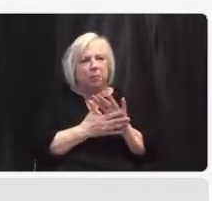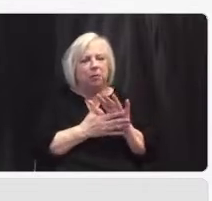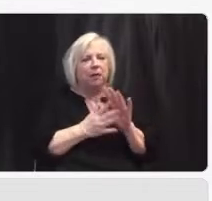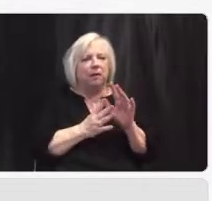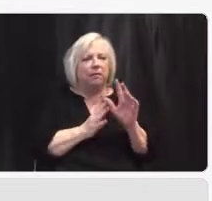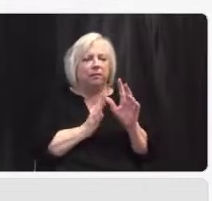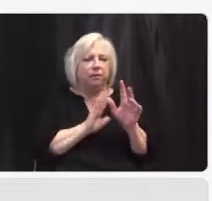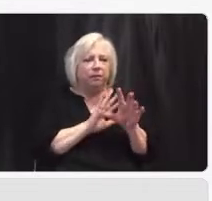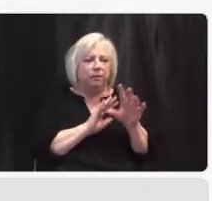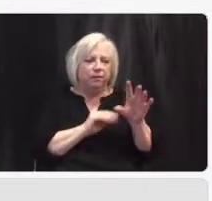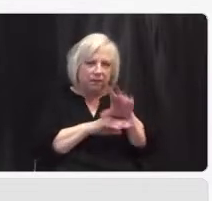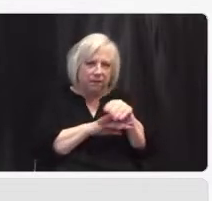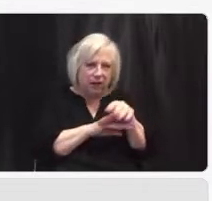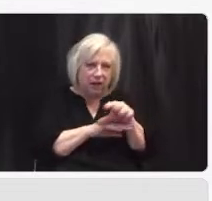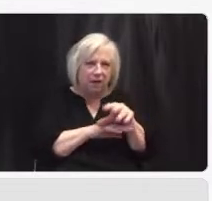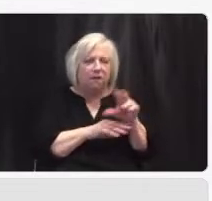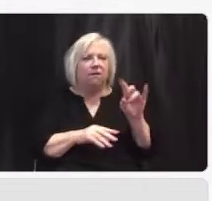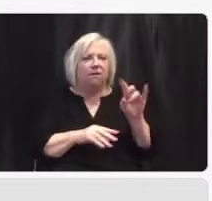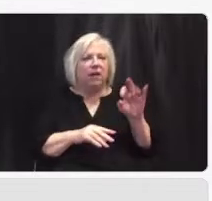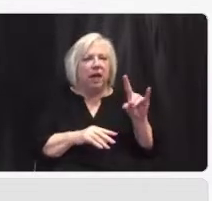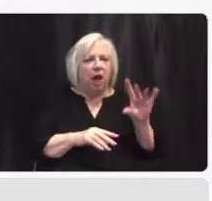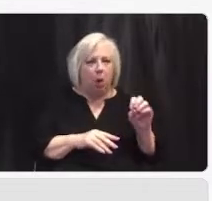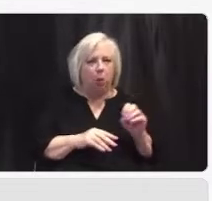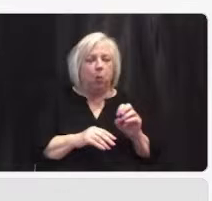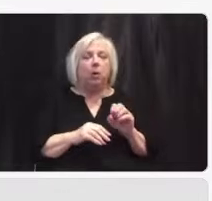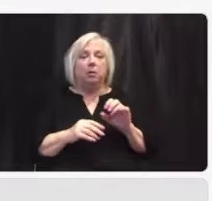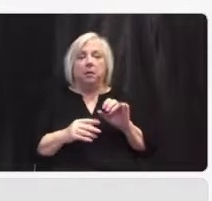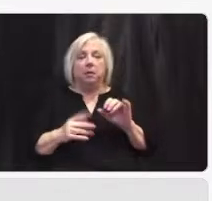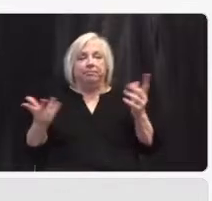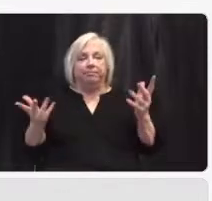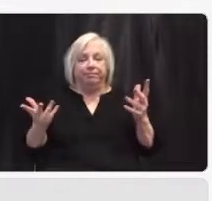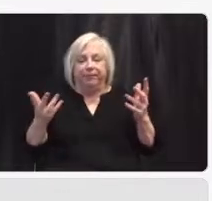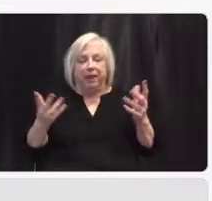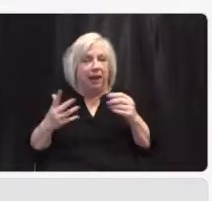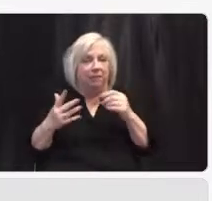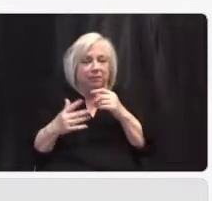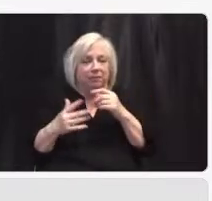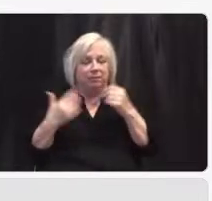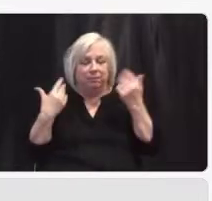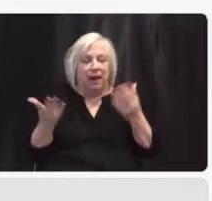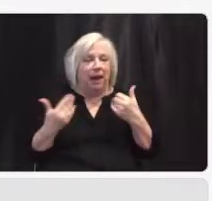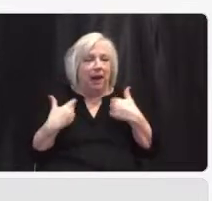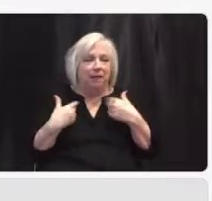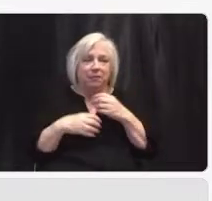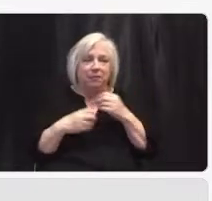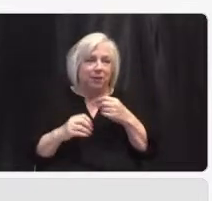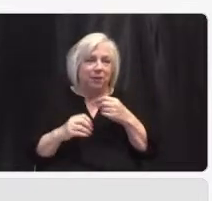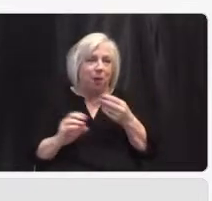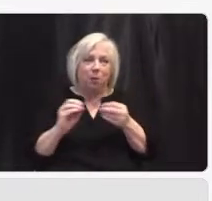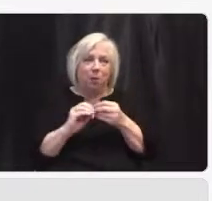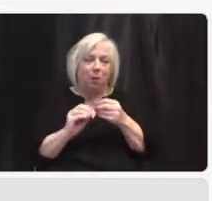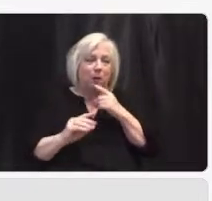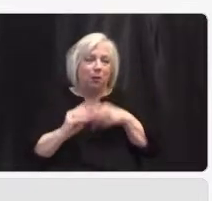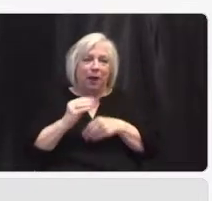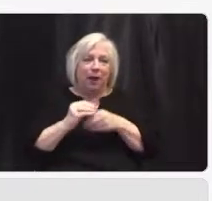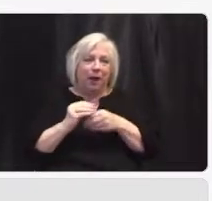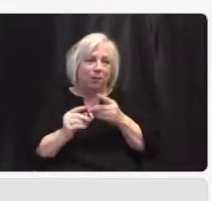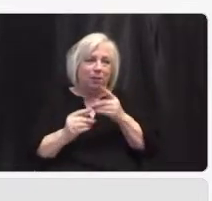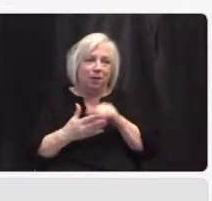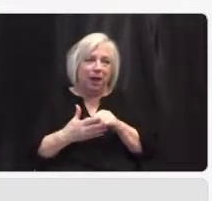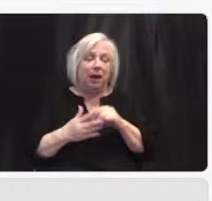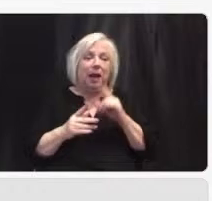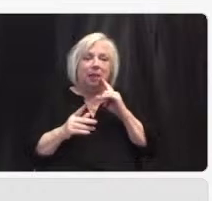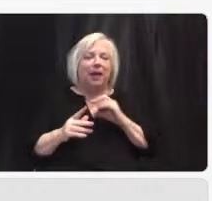that's all I really have to say in regards to that, other than, as Mike said, I think our reviews speak